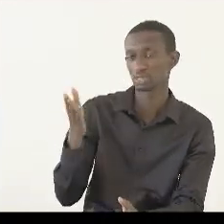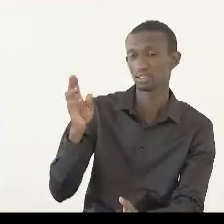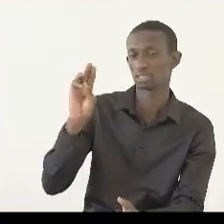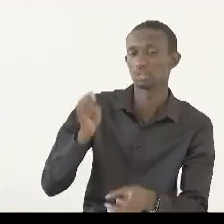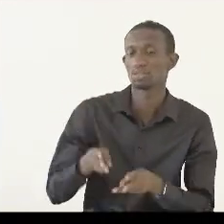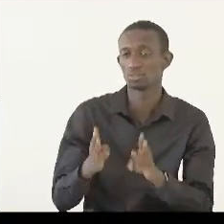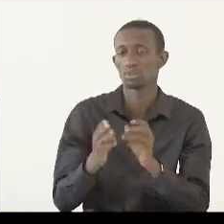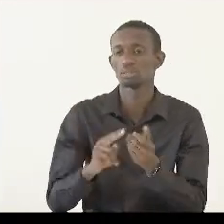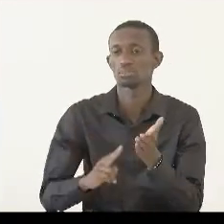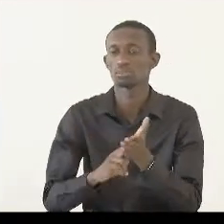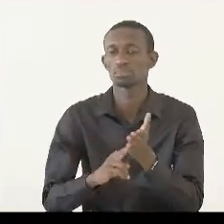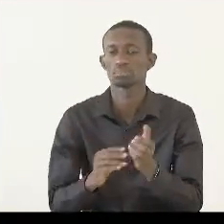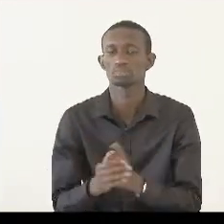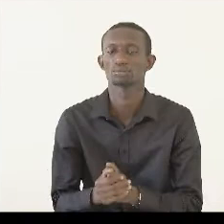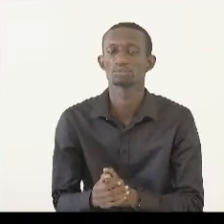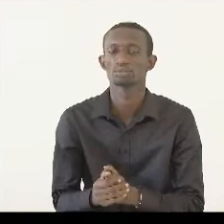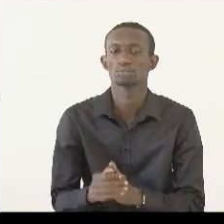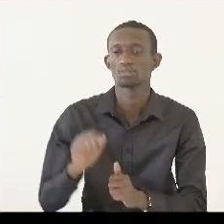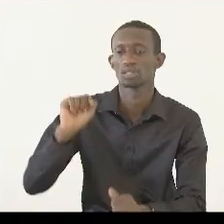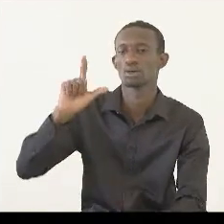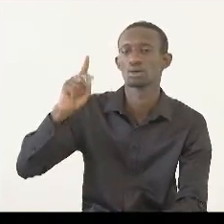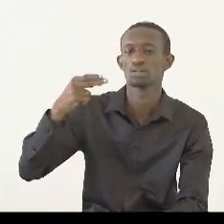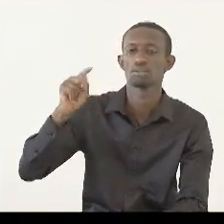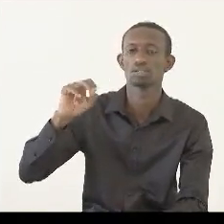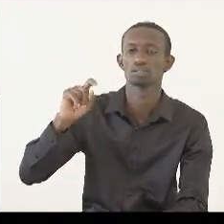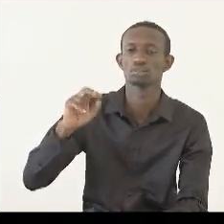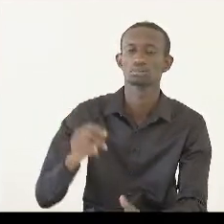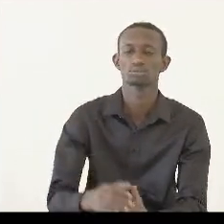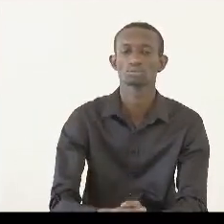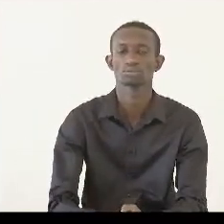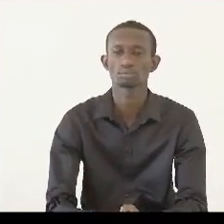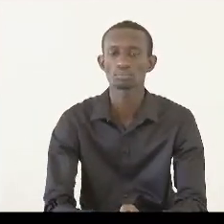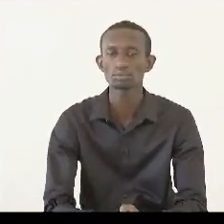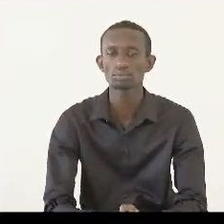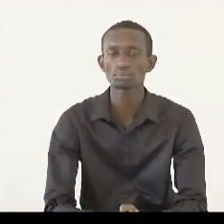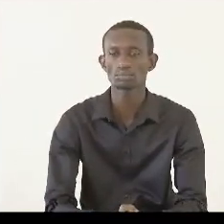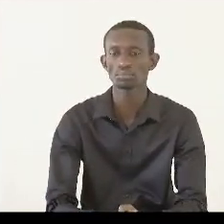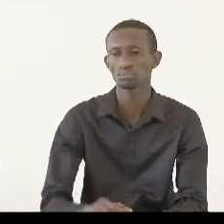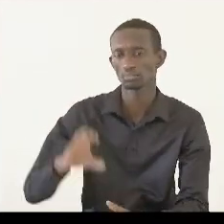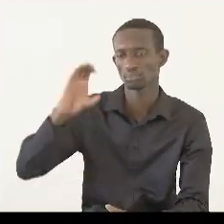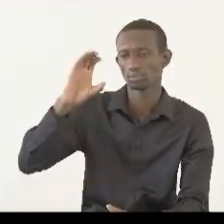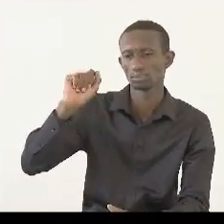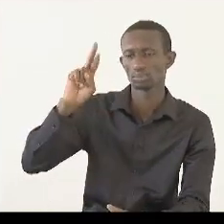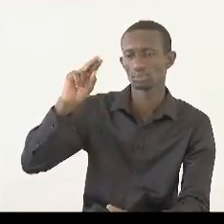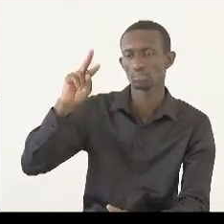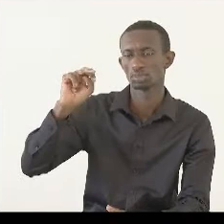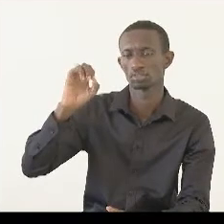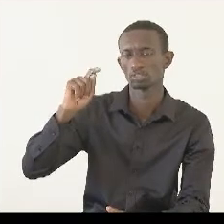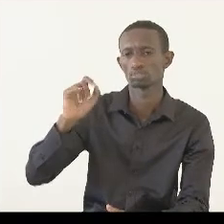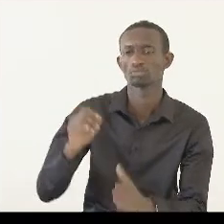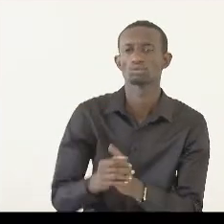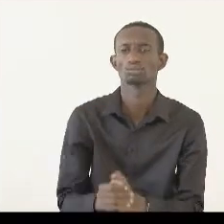used in aliphatic carboxylic acids as well. Carbonation from Grignard